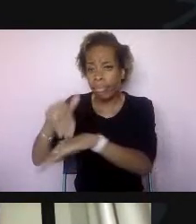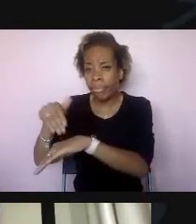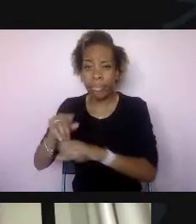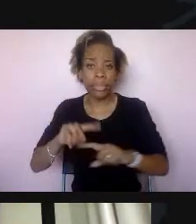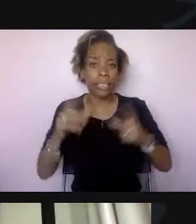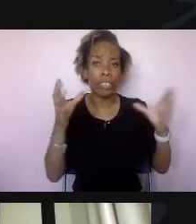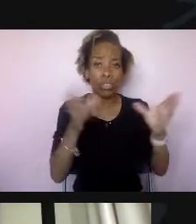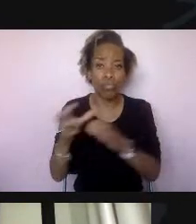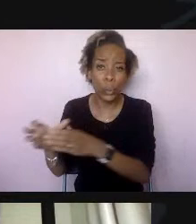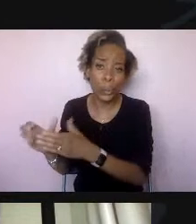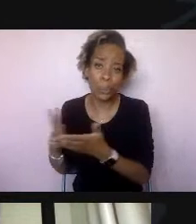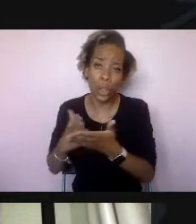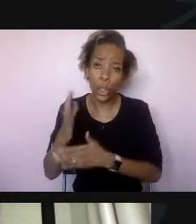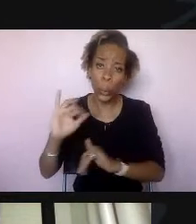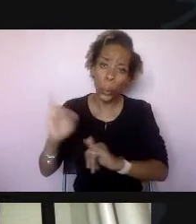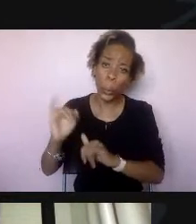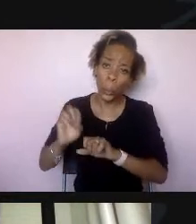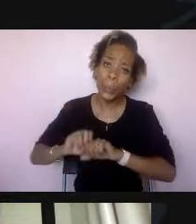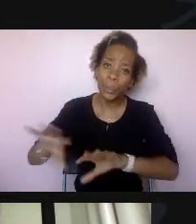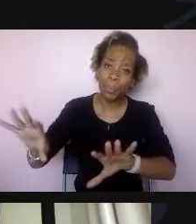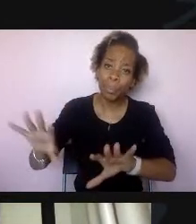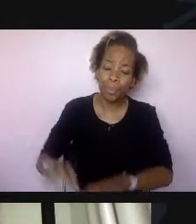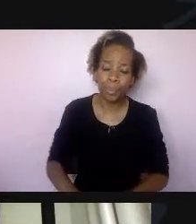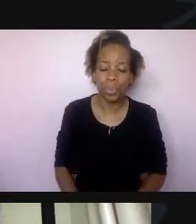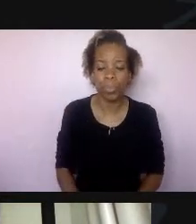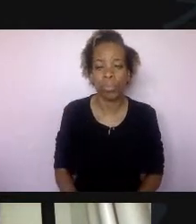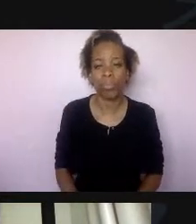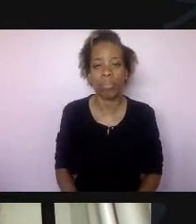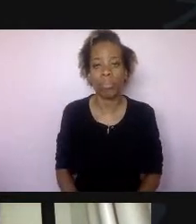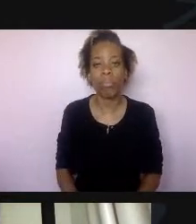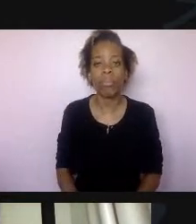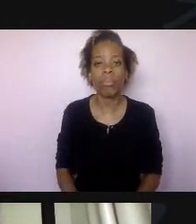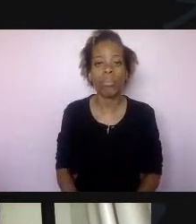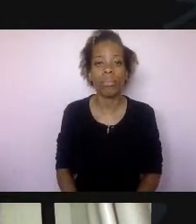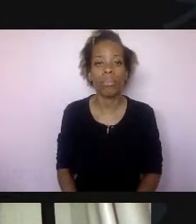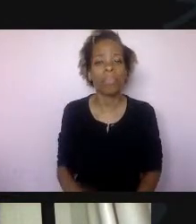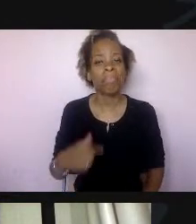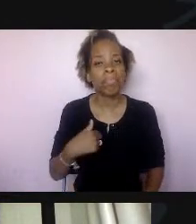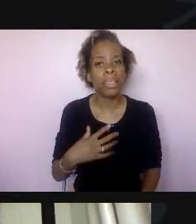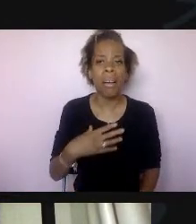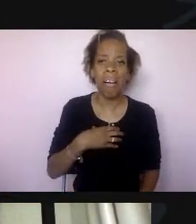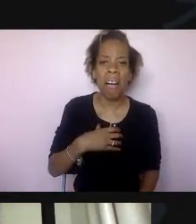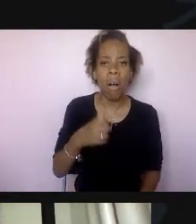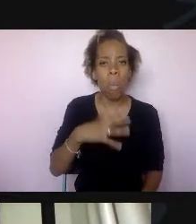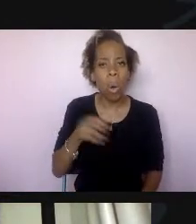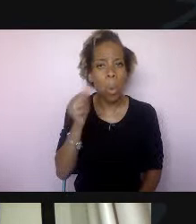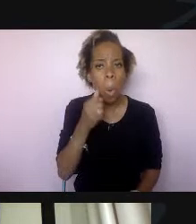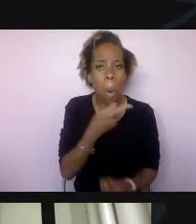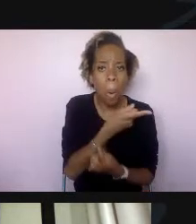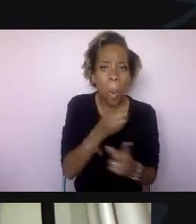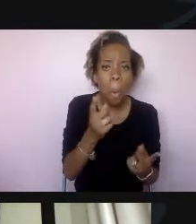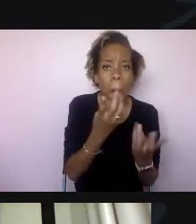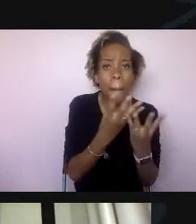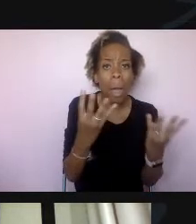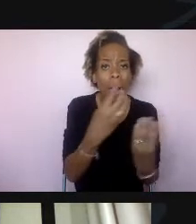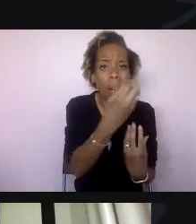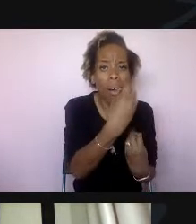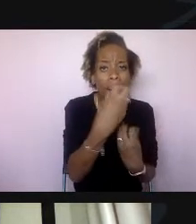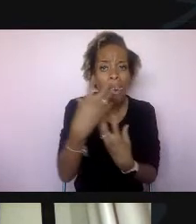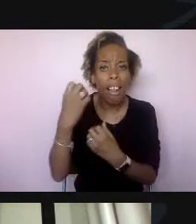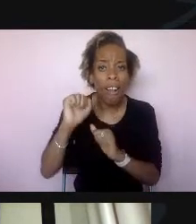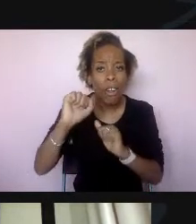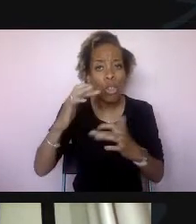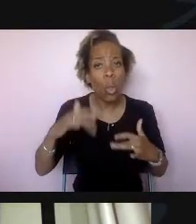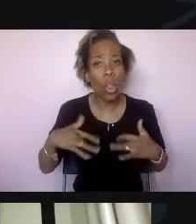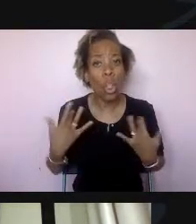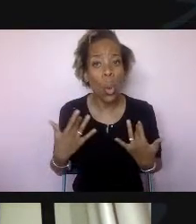groups of members and staff. And so I'd just be really interested to hear from the panel on some thoughts on this.